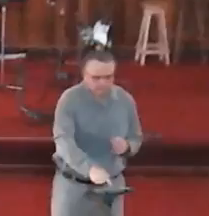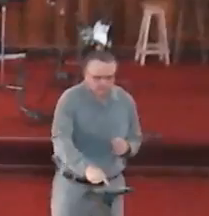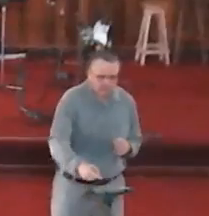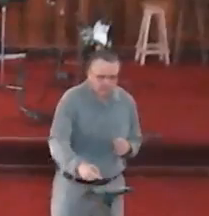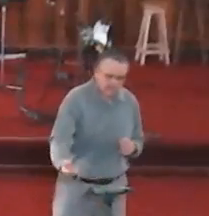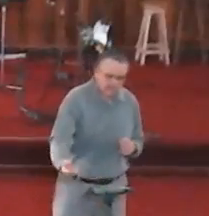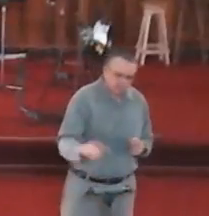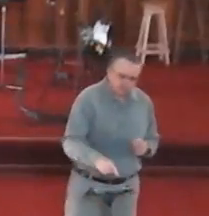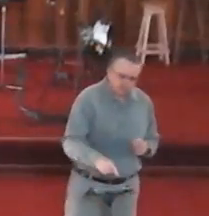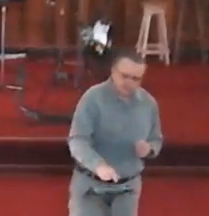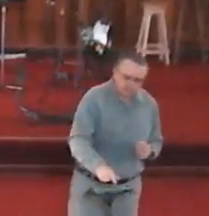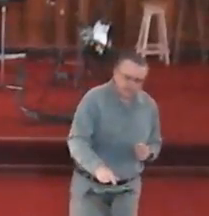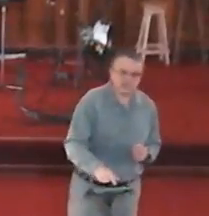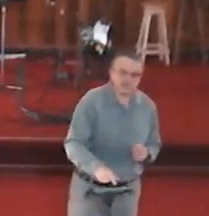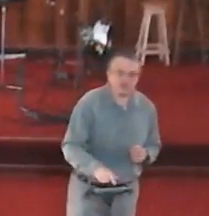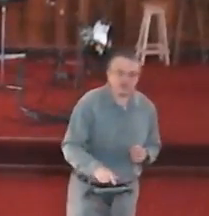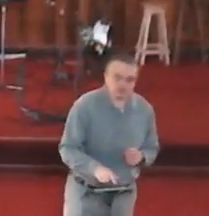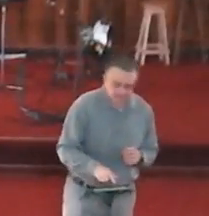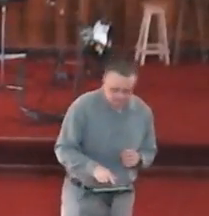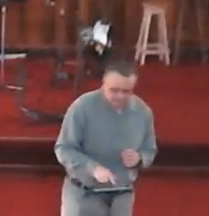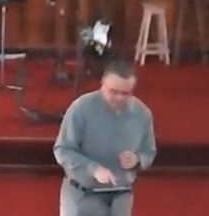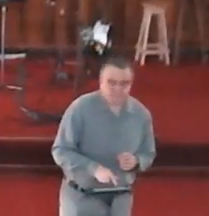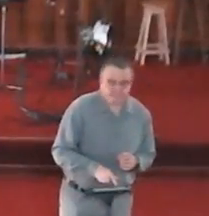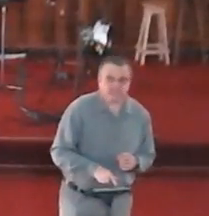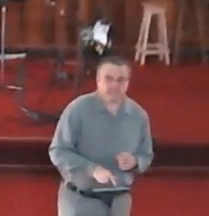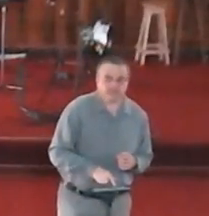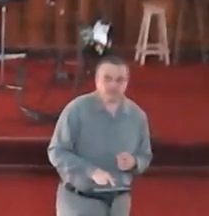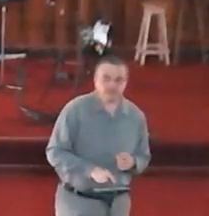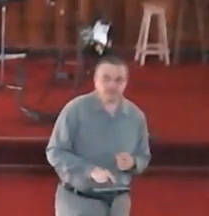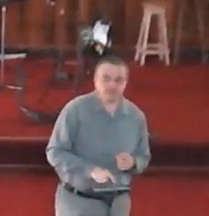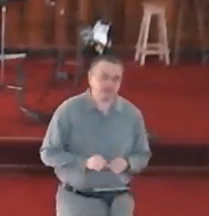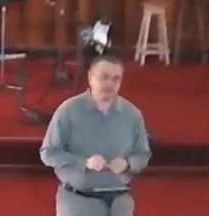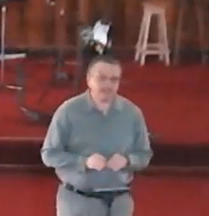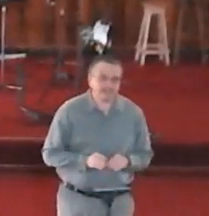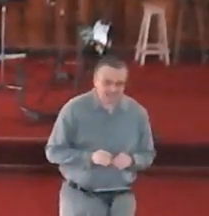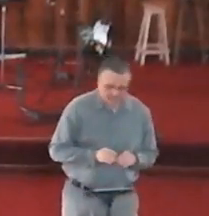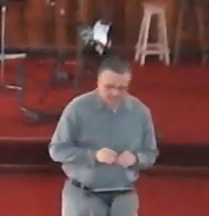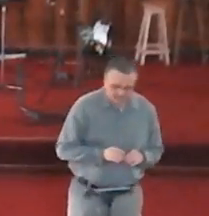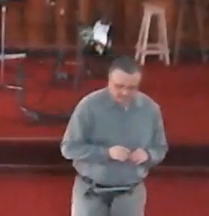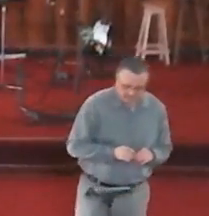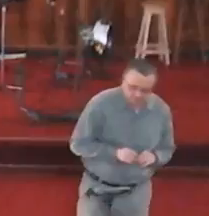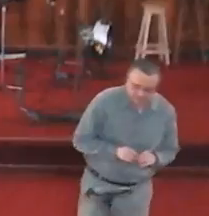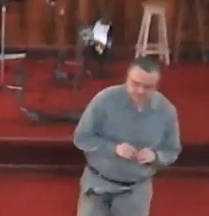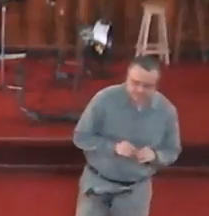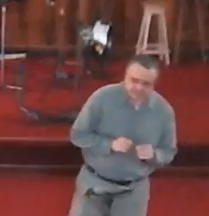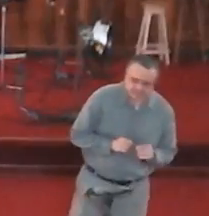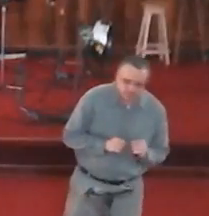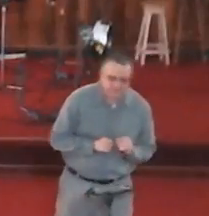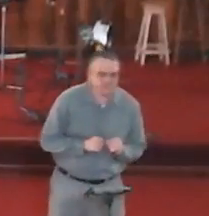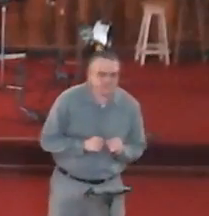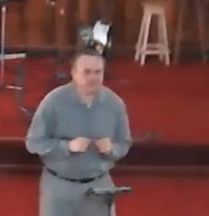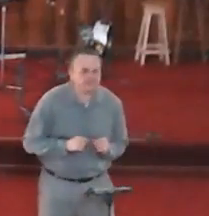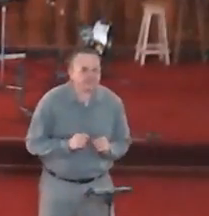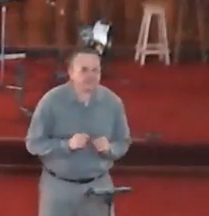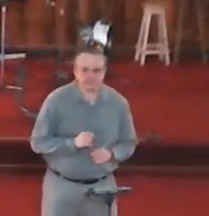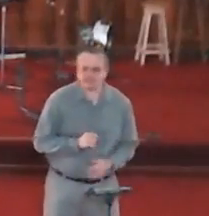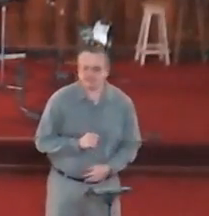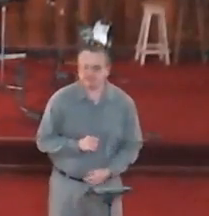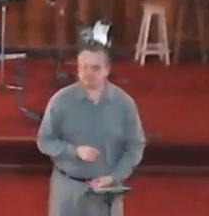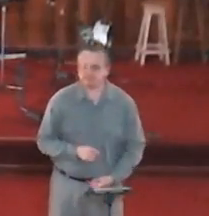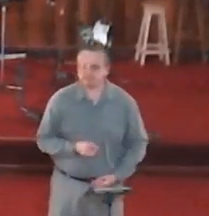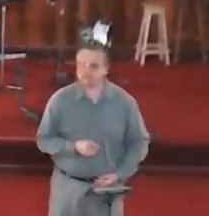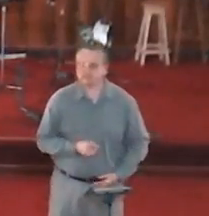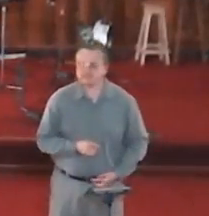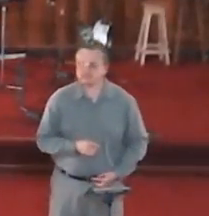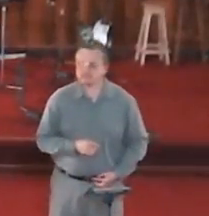it. Por último, la última etapa en esta serie, y vamos a terminar en esta semana, es la lengua inspirada. And